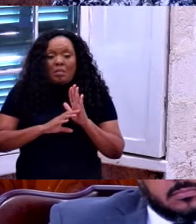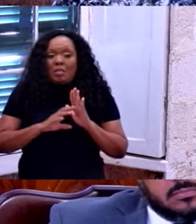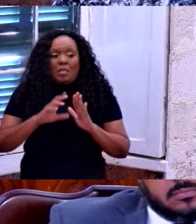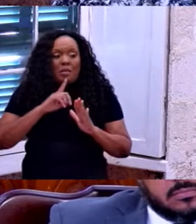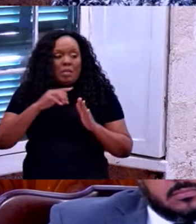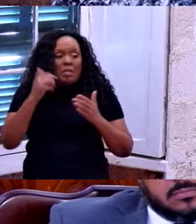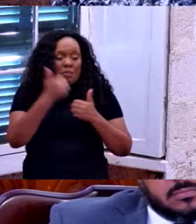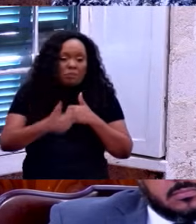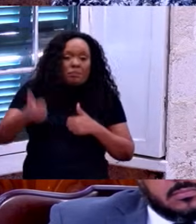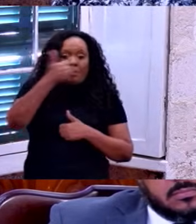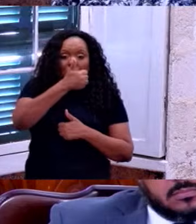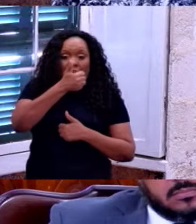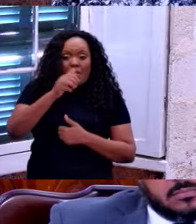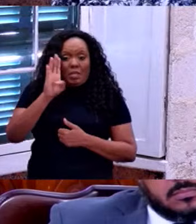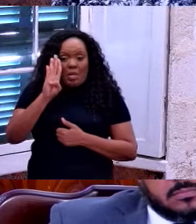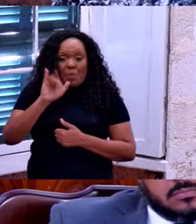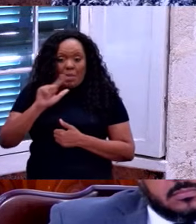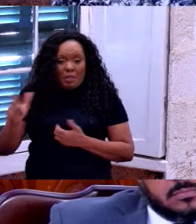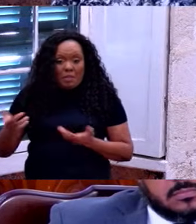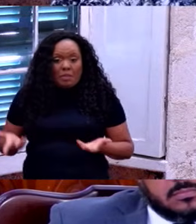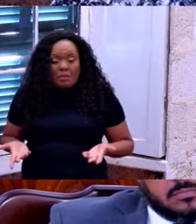We have to be beyond that, sir.